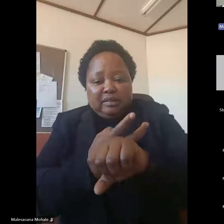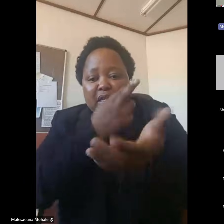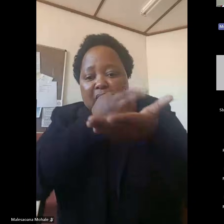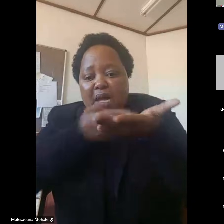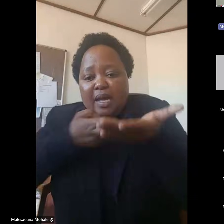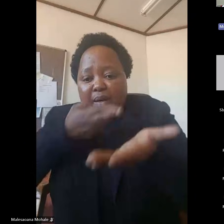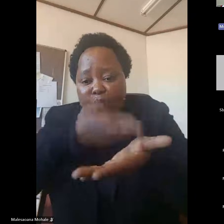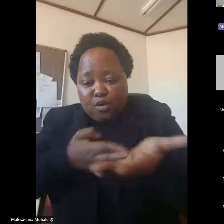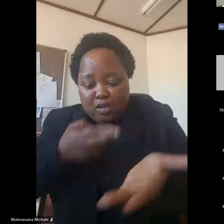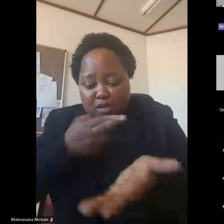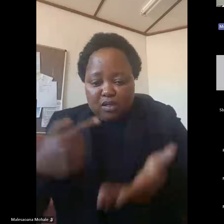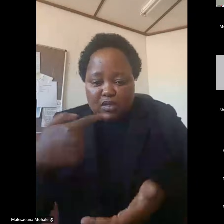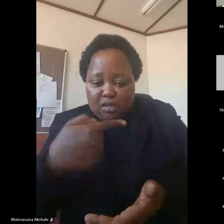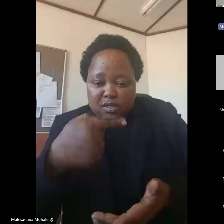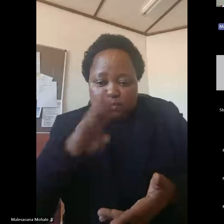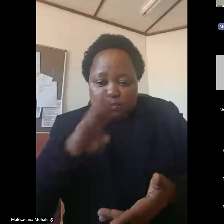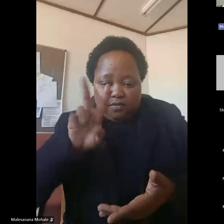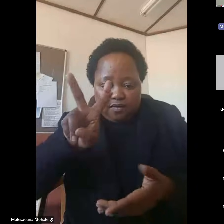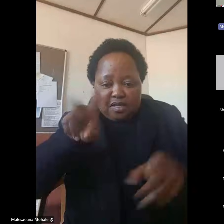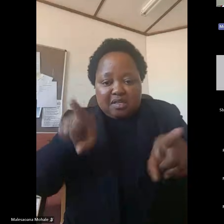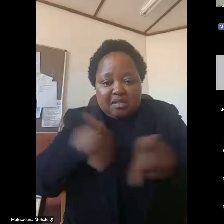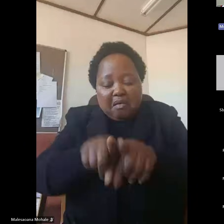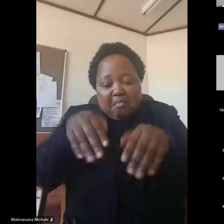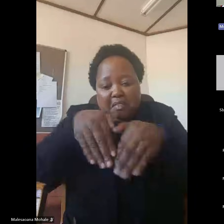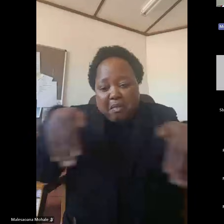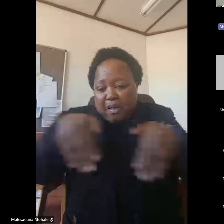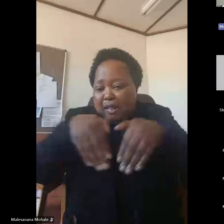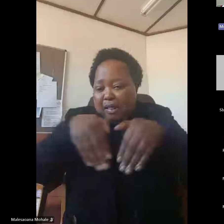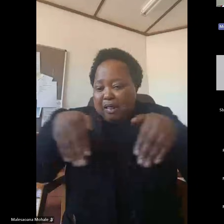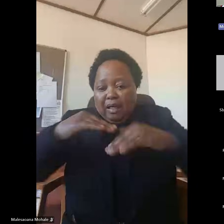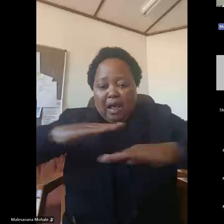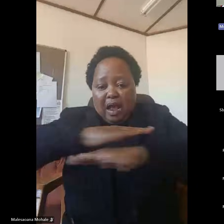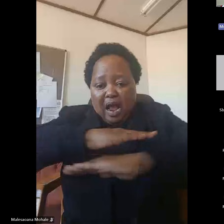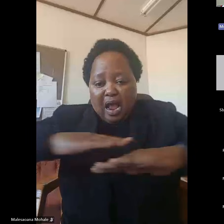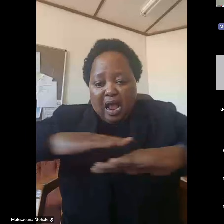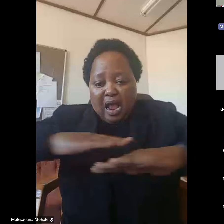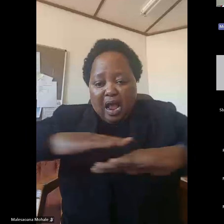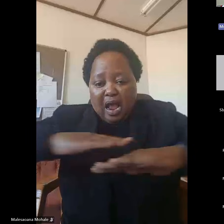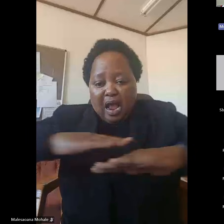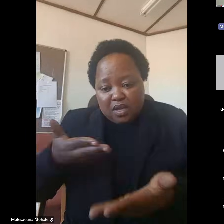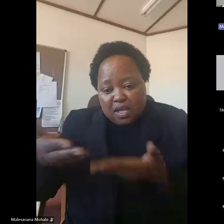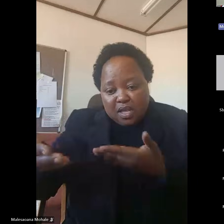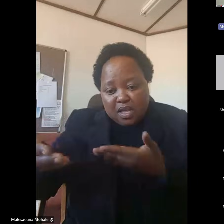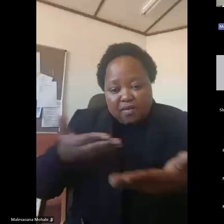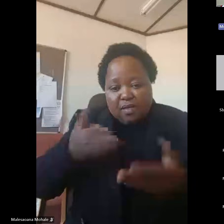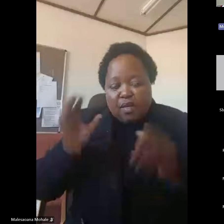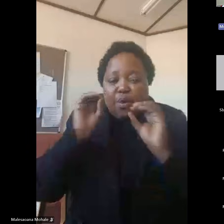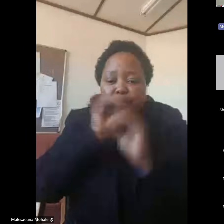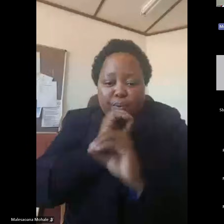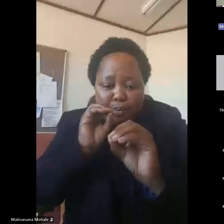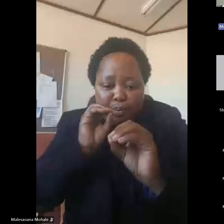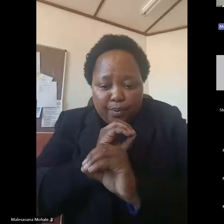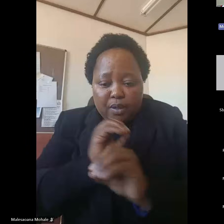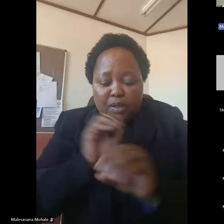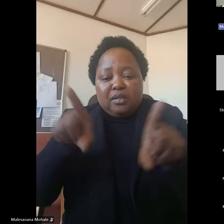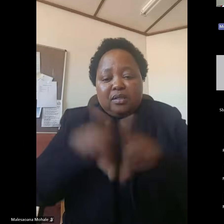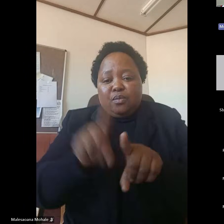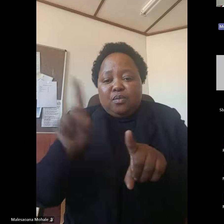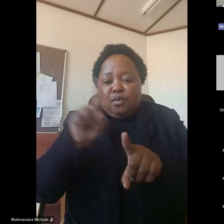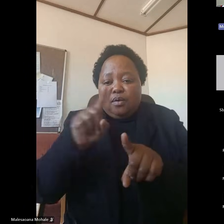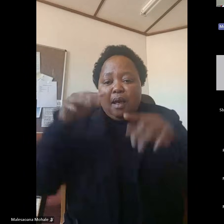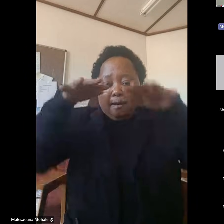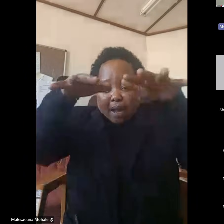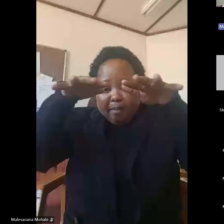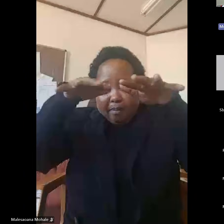limited access to services. A key message was the need to ensure that our programs and public infrastructure are